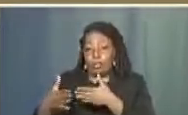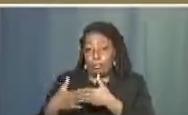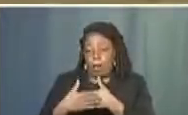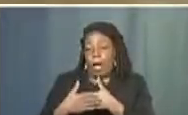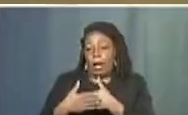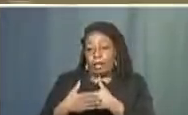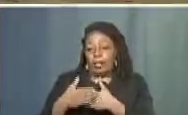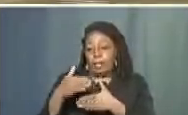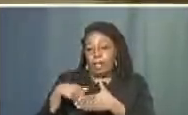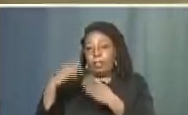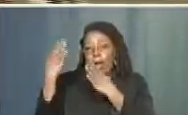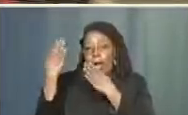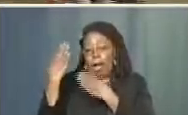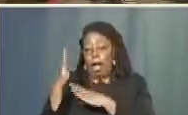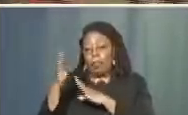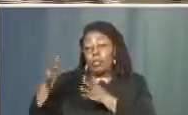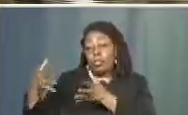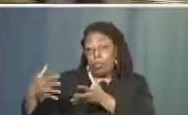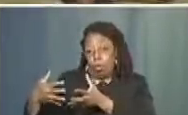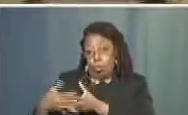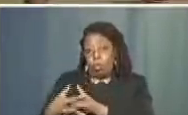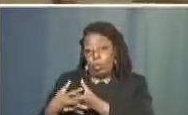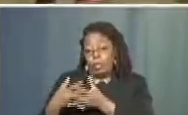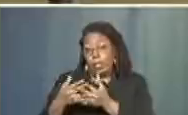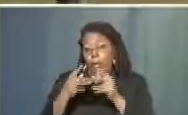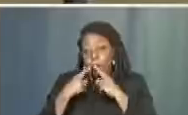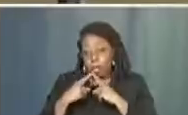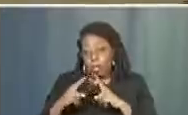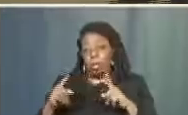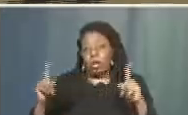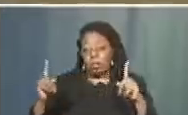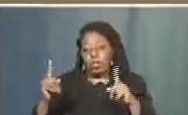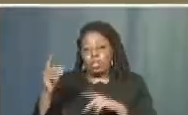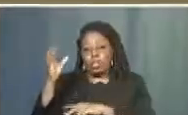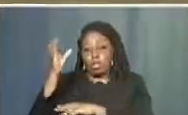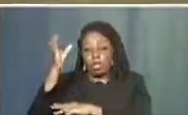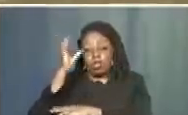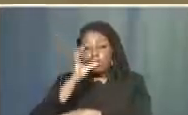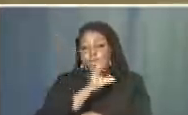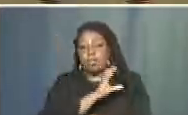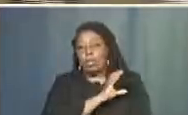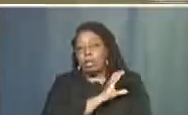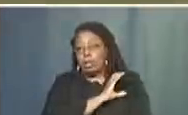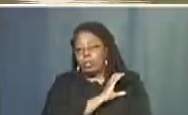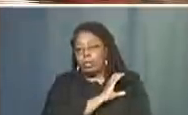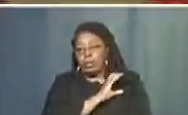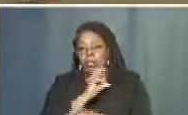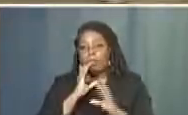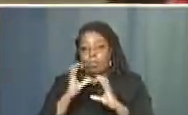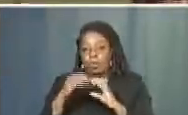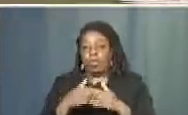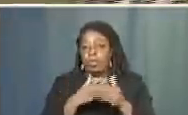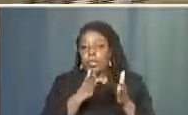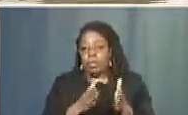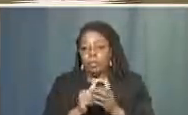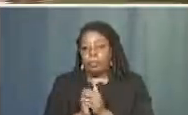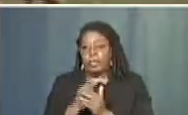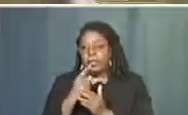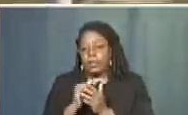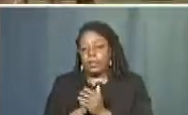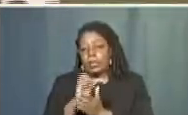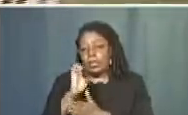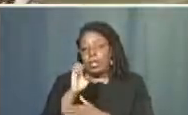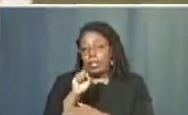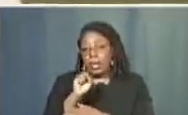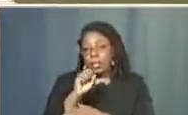of the Bahamas Bowl. Making the announcement for the return was Chris Pica, Communications Director. ESPN this year,